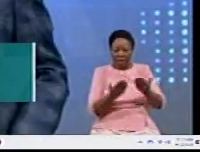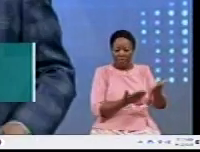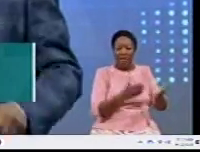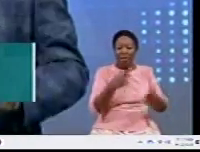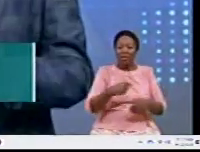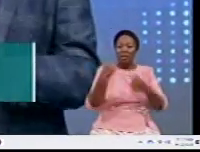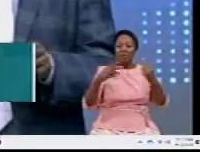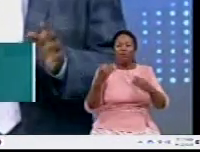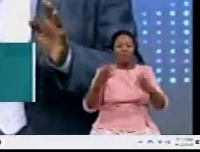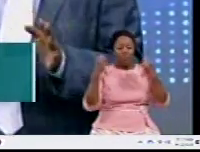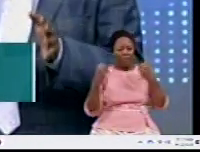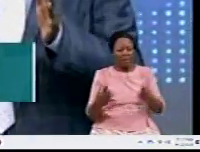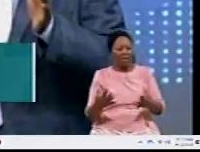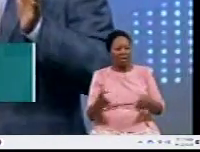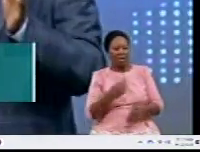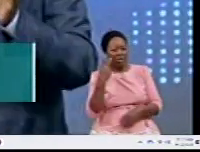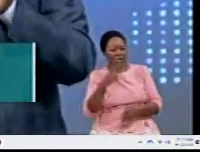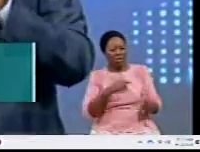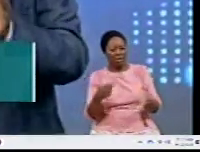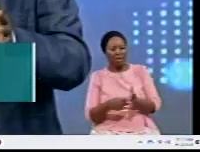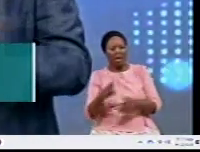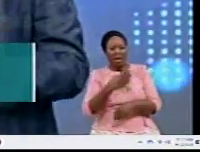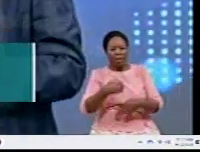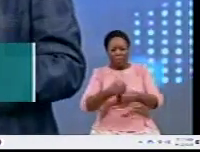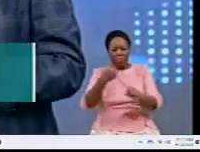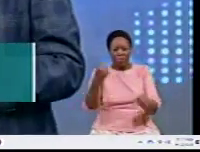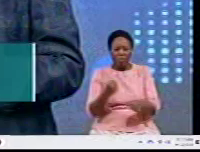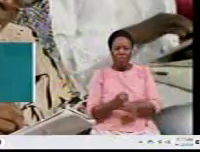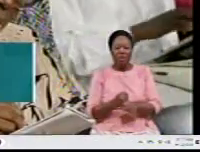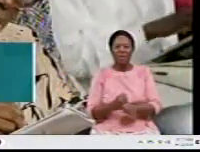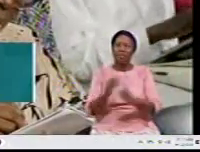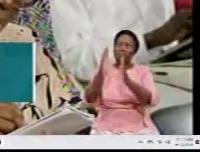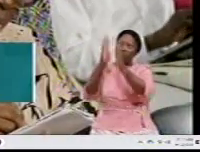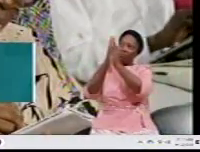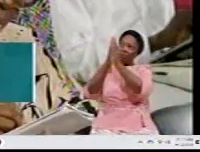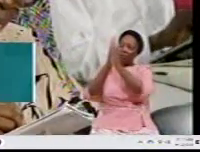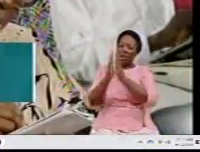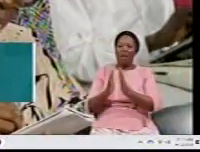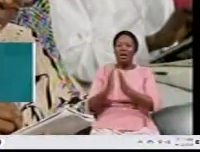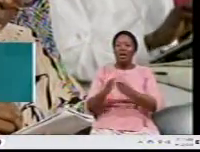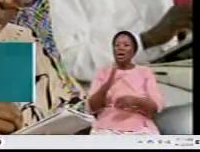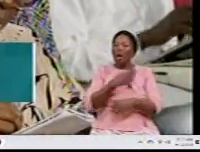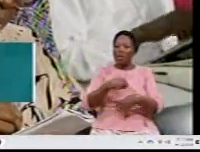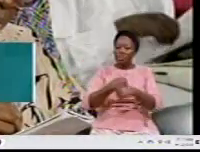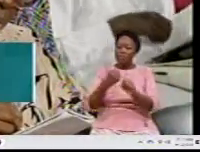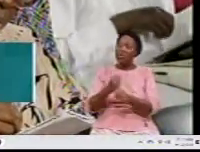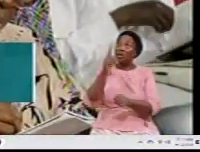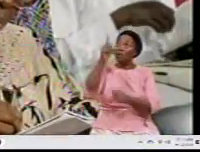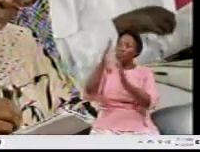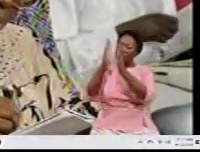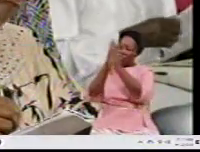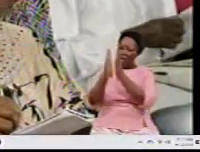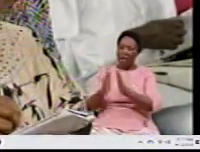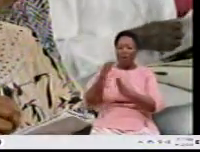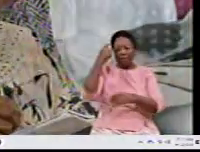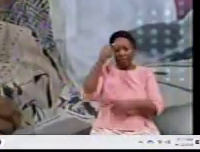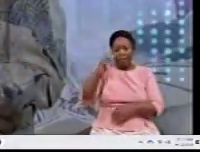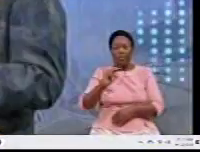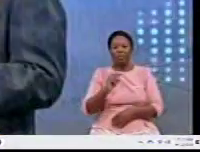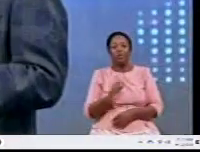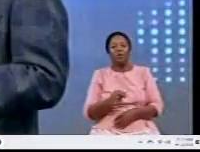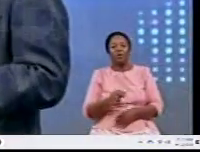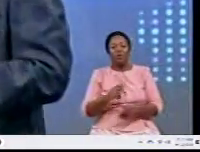at this. And made intercession for